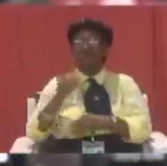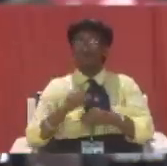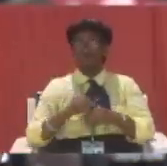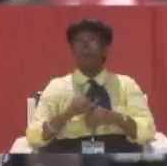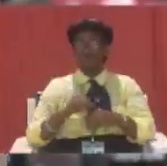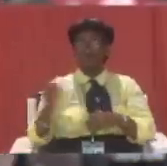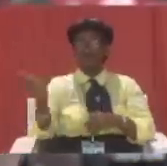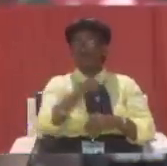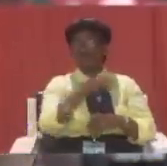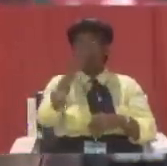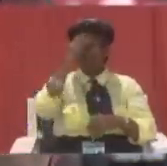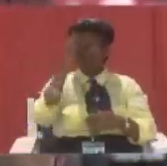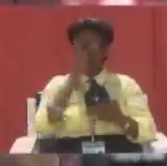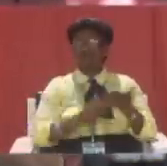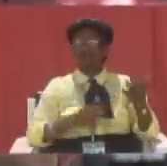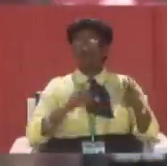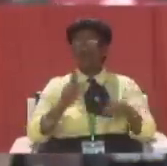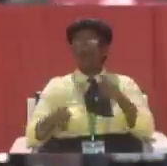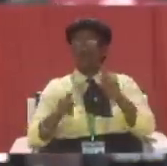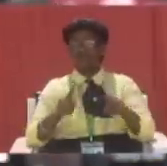You know, some